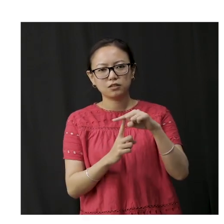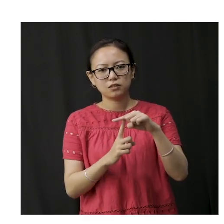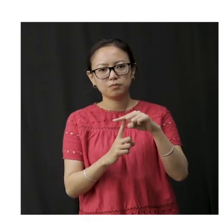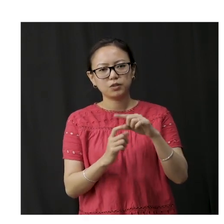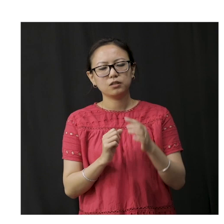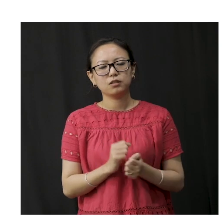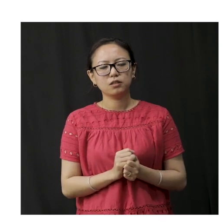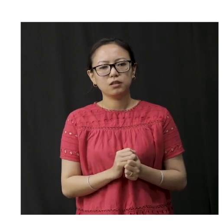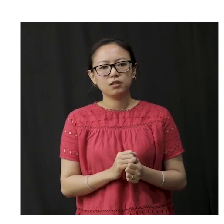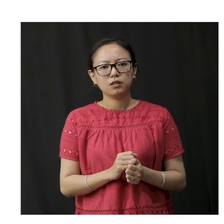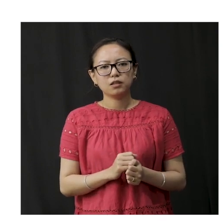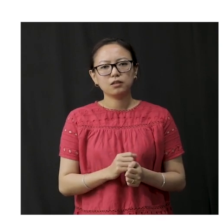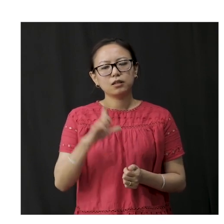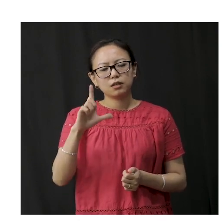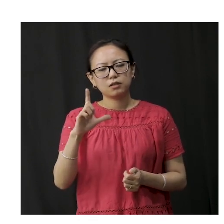BRIGHT, bright.